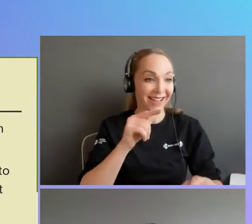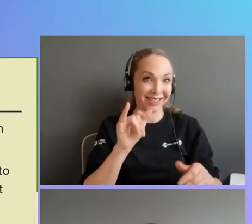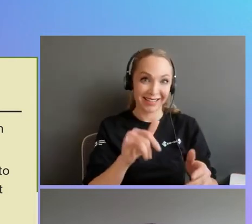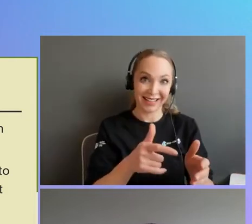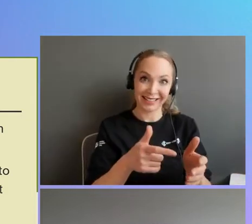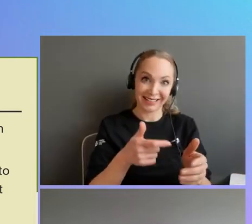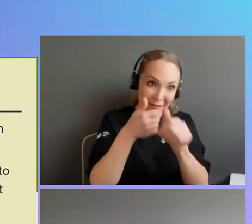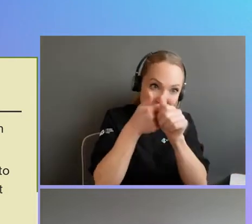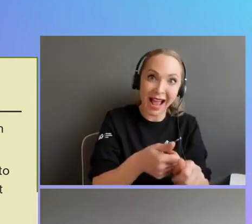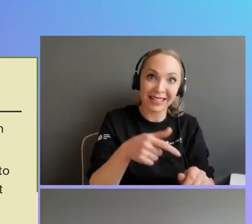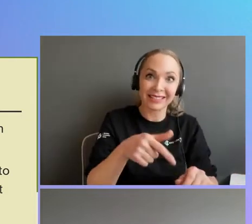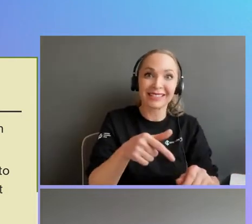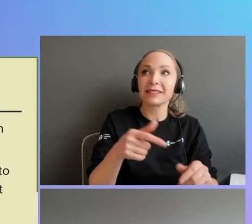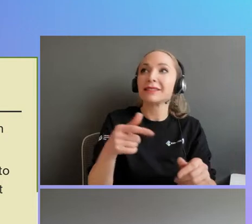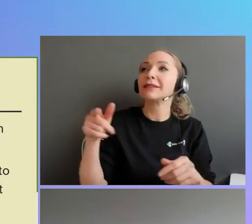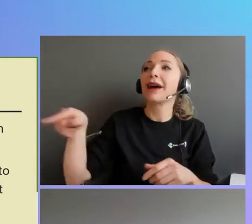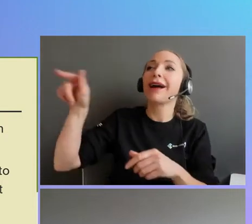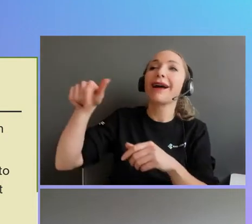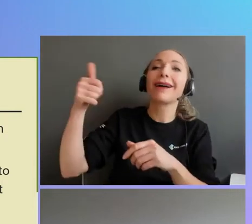heard recently.